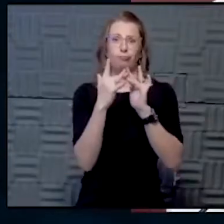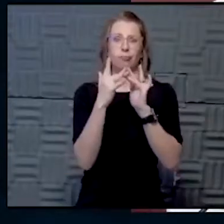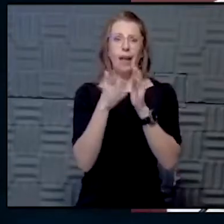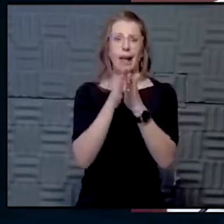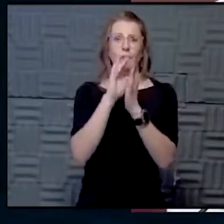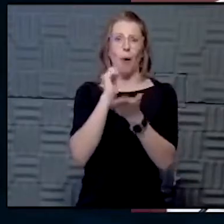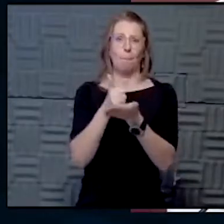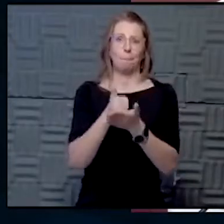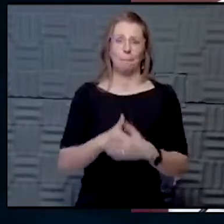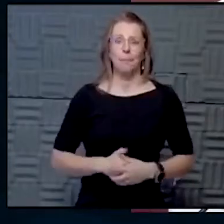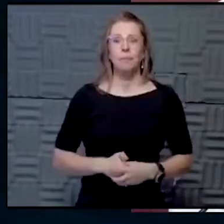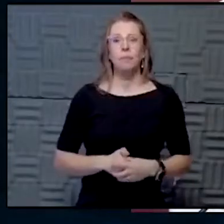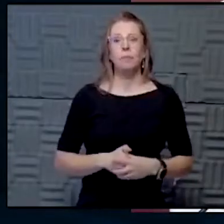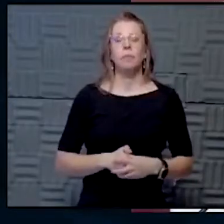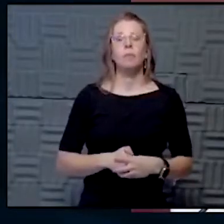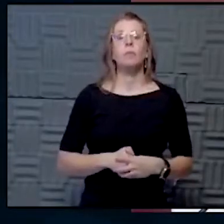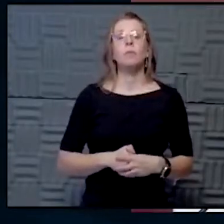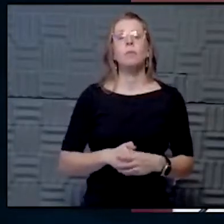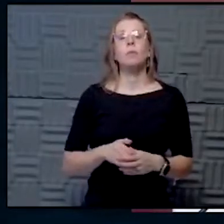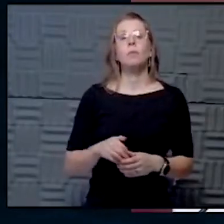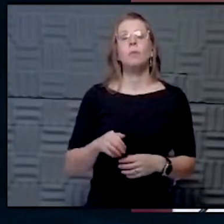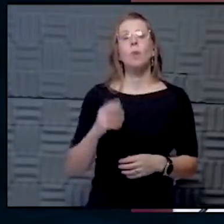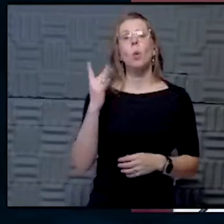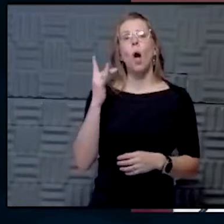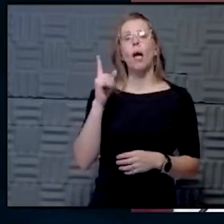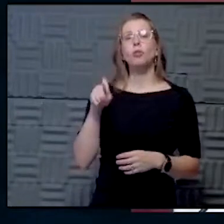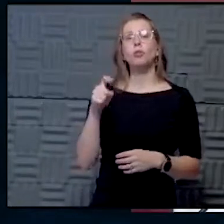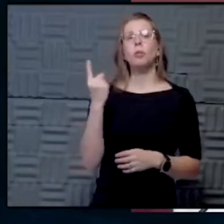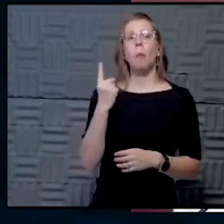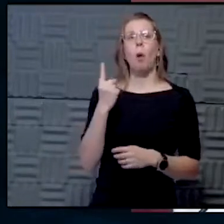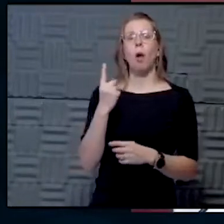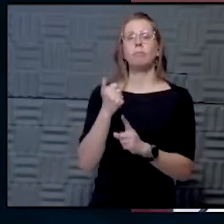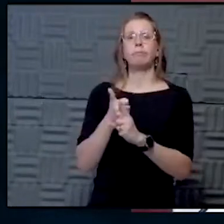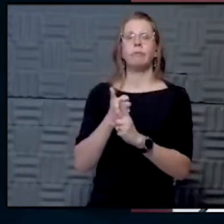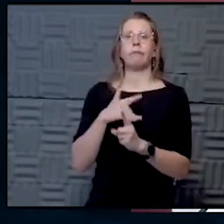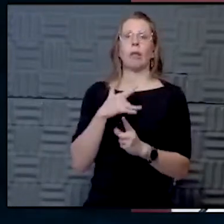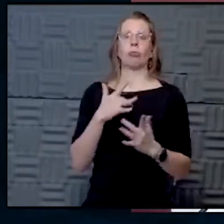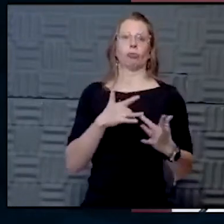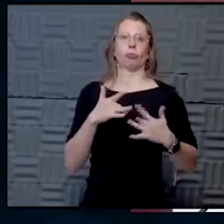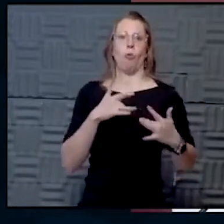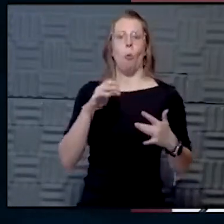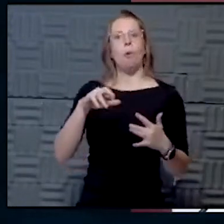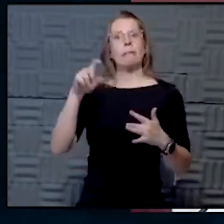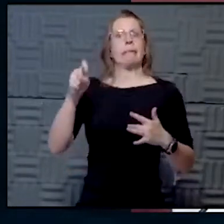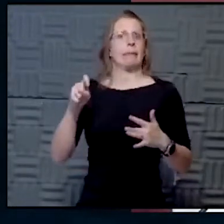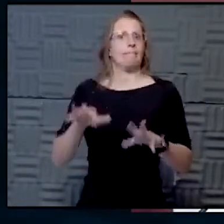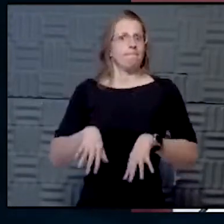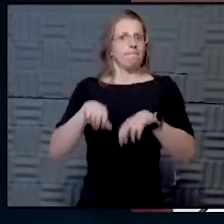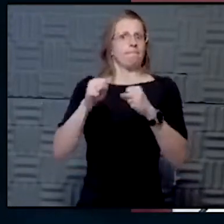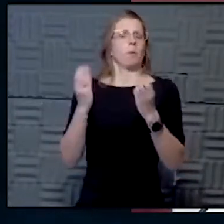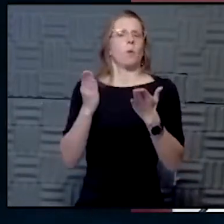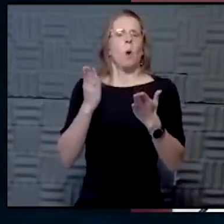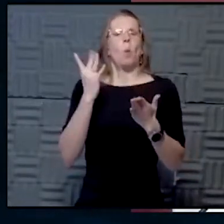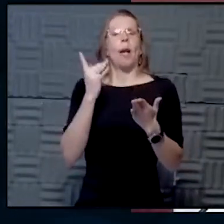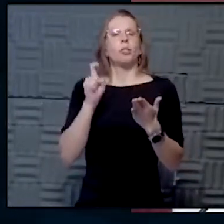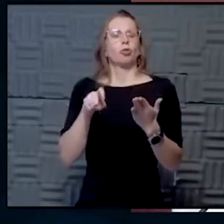Why should someone who feels concerned or feels they have a need for services, why should they reach out?